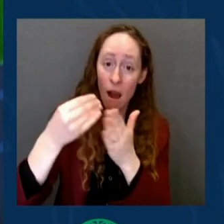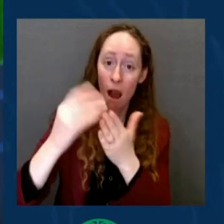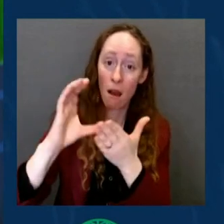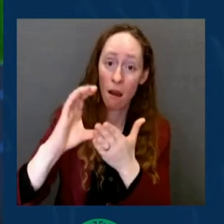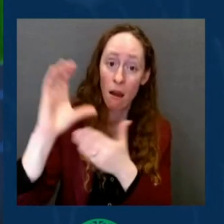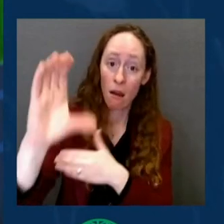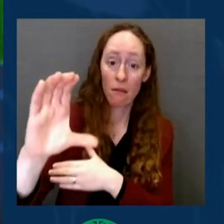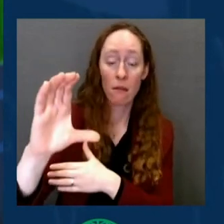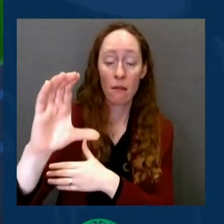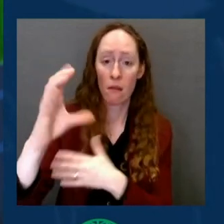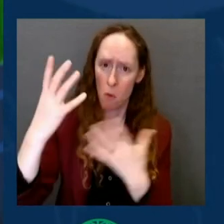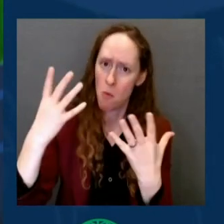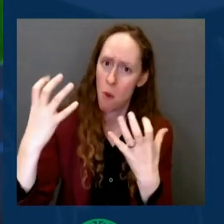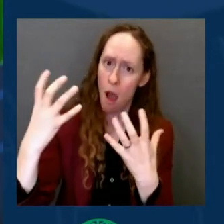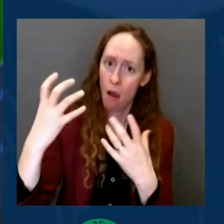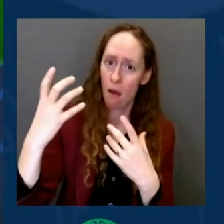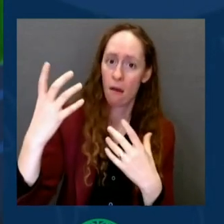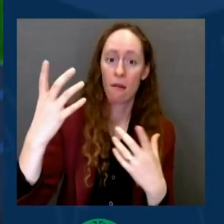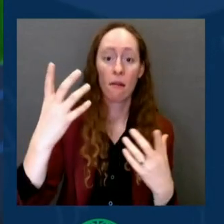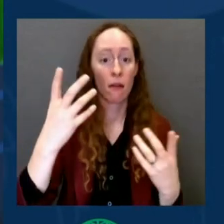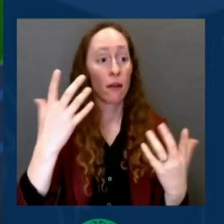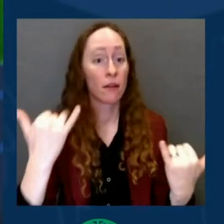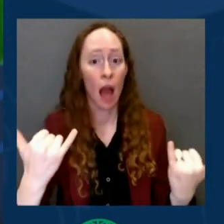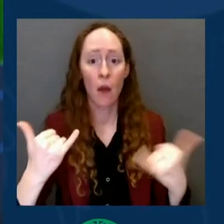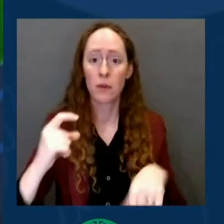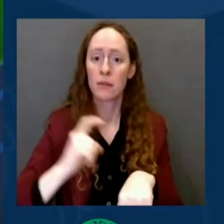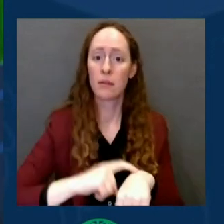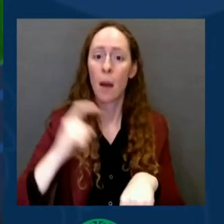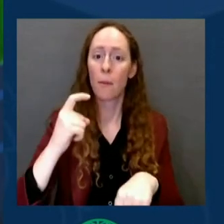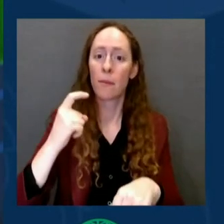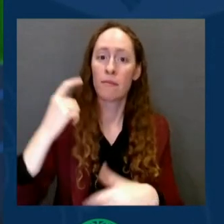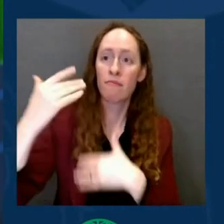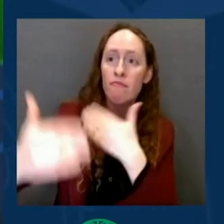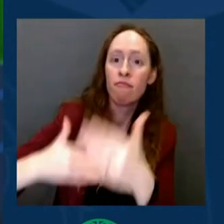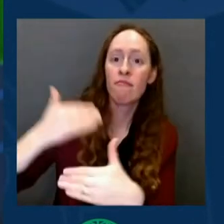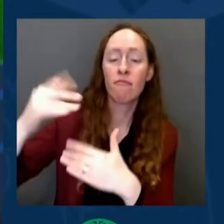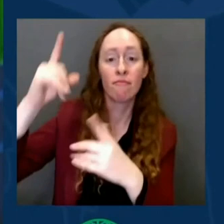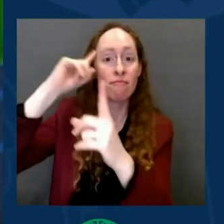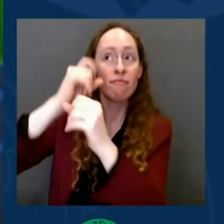Since financial commitments in order to convene for, to